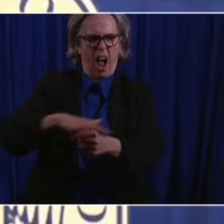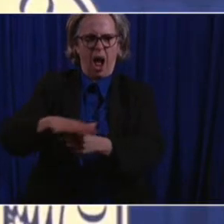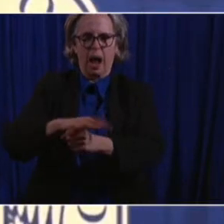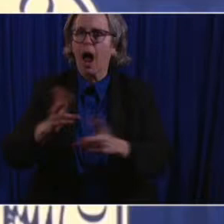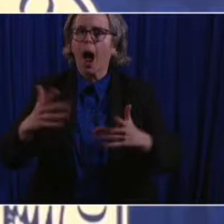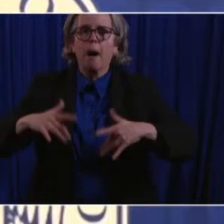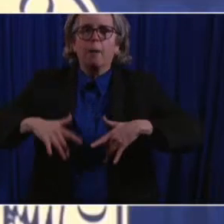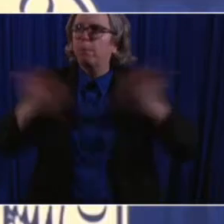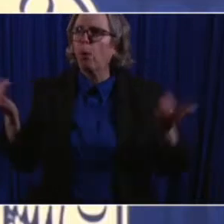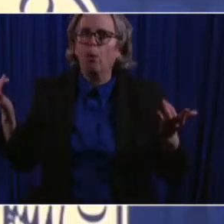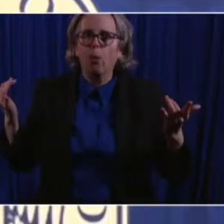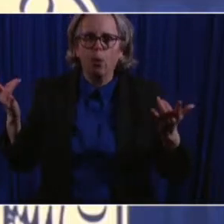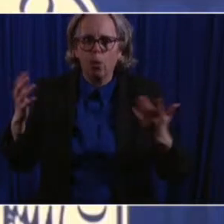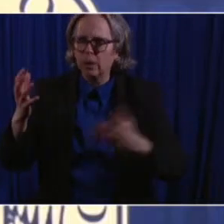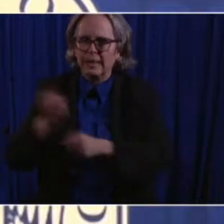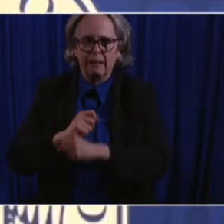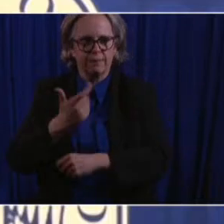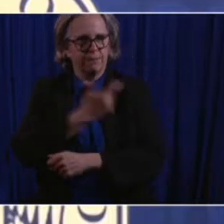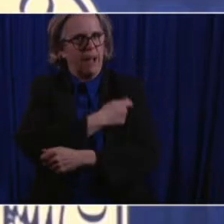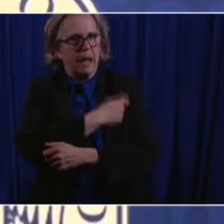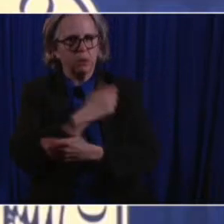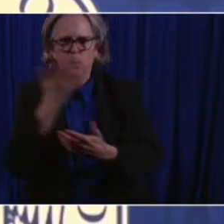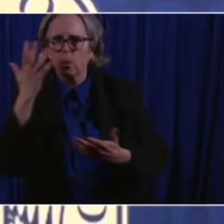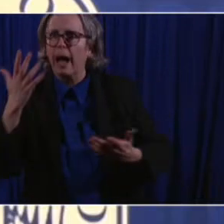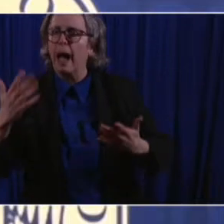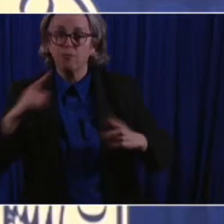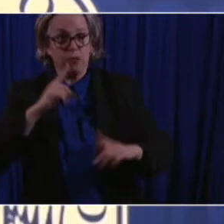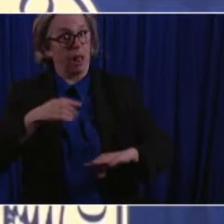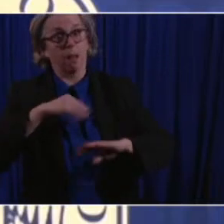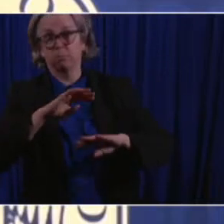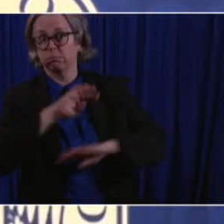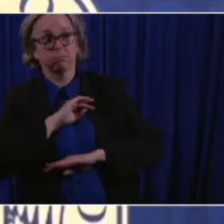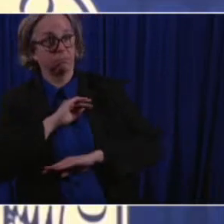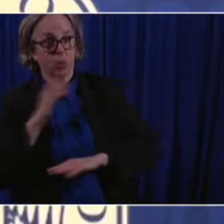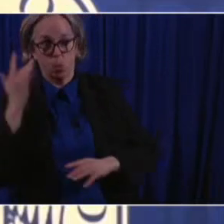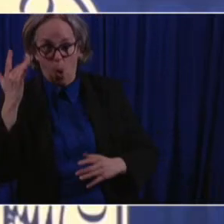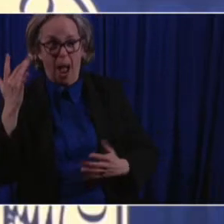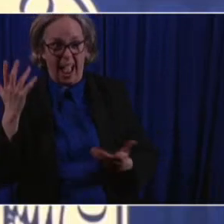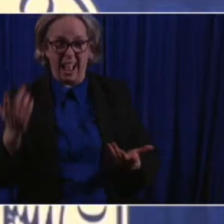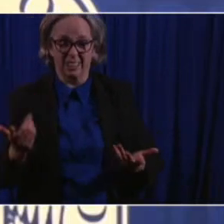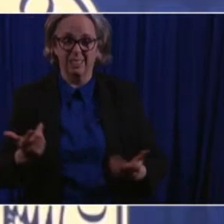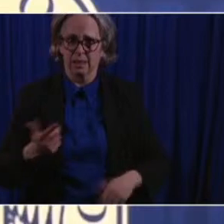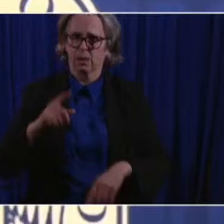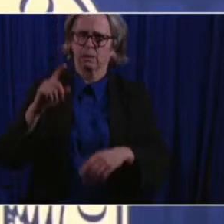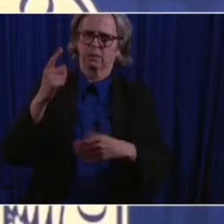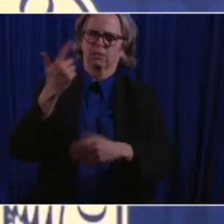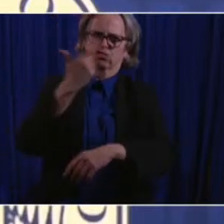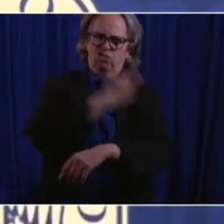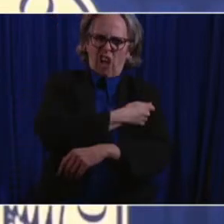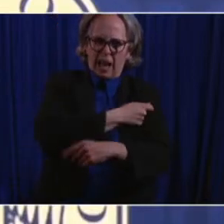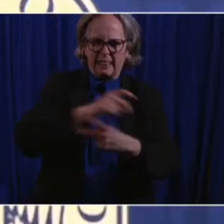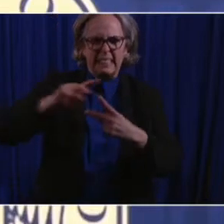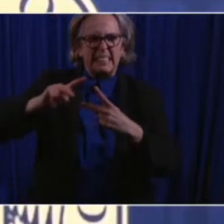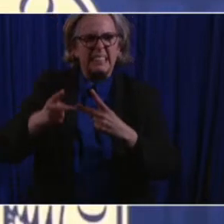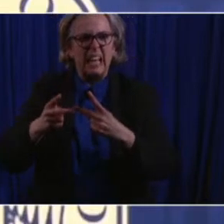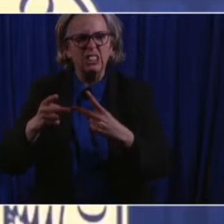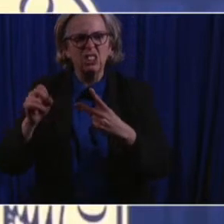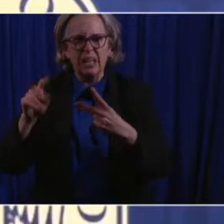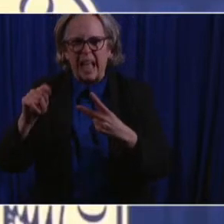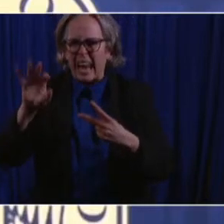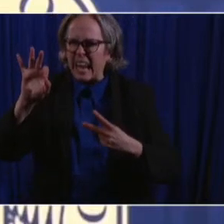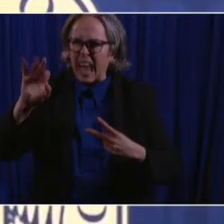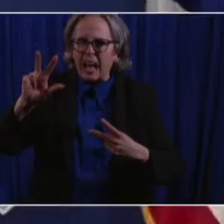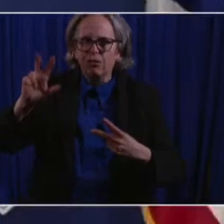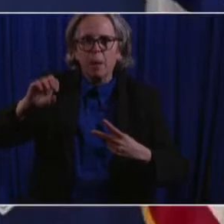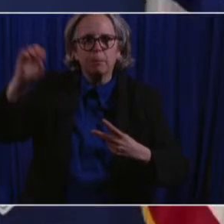real happy because we had a 90% return rate. We did Moderna. We did the second dose this past Monday at 90%. I thought that